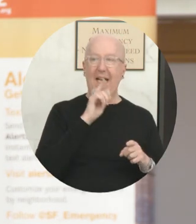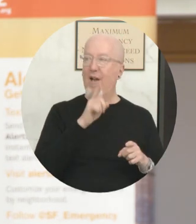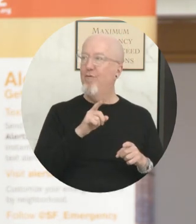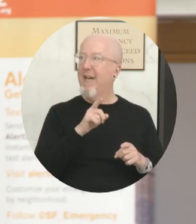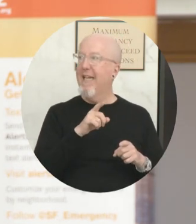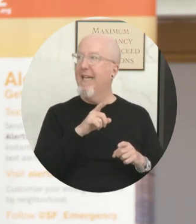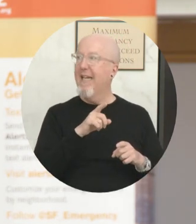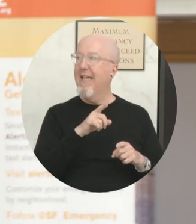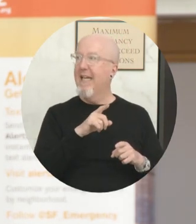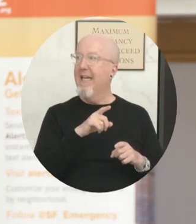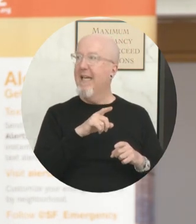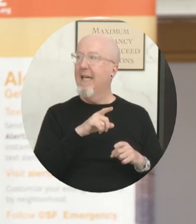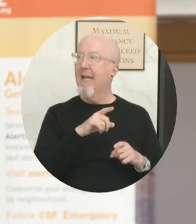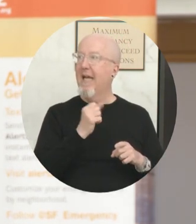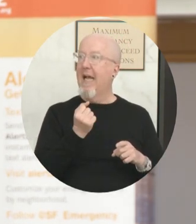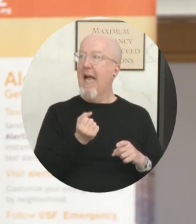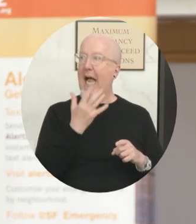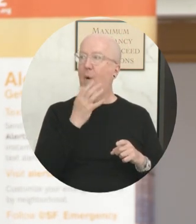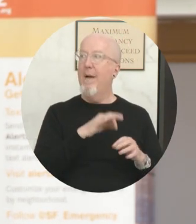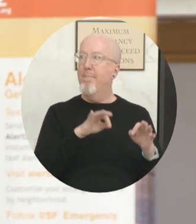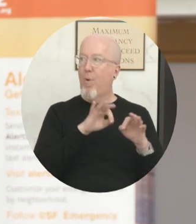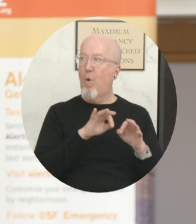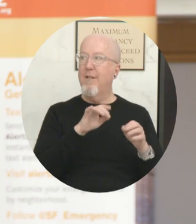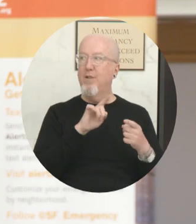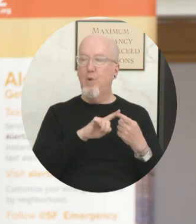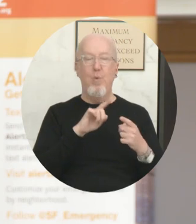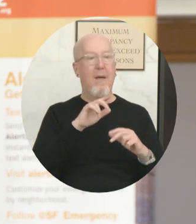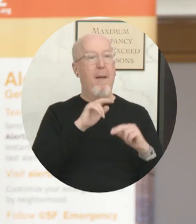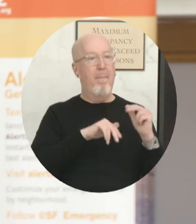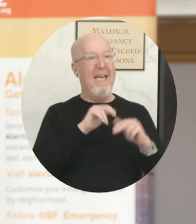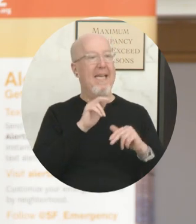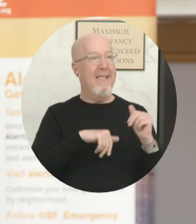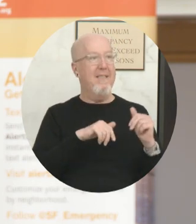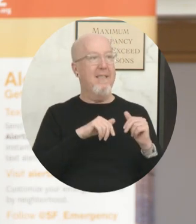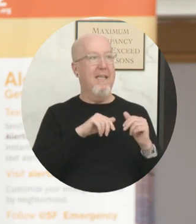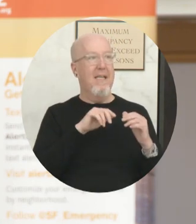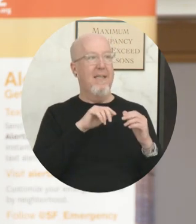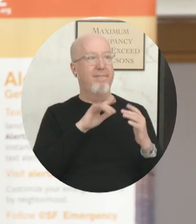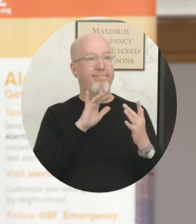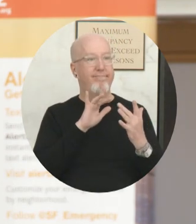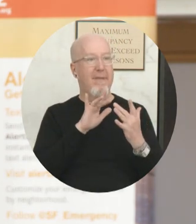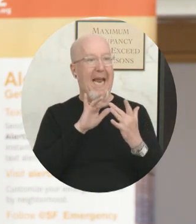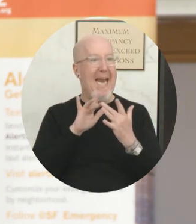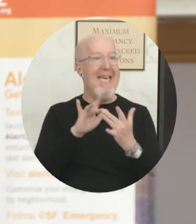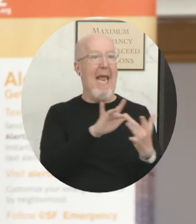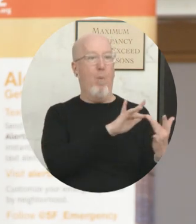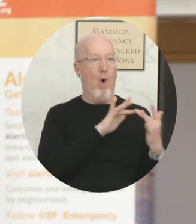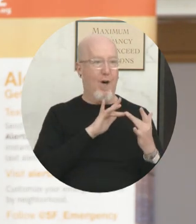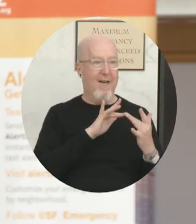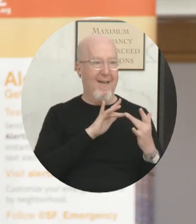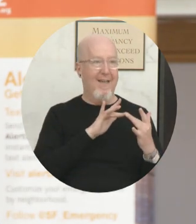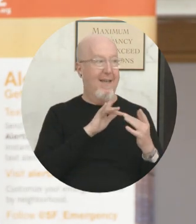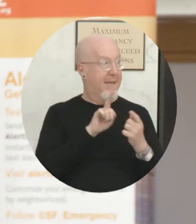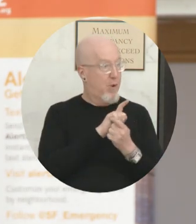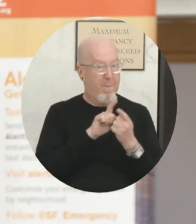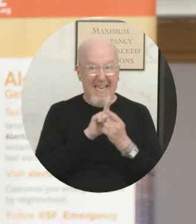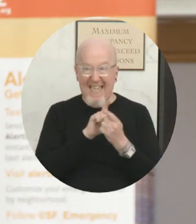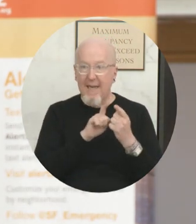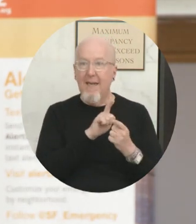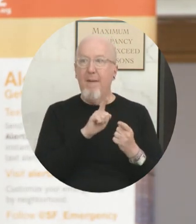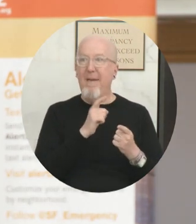that importance of this networking opportunity that we all do, because it's this face-to-face that does make the difference ahead of